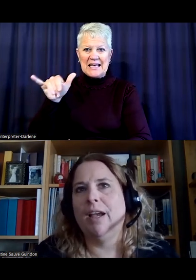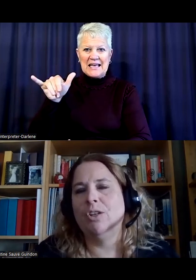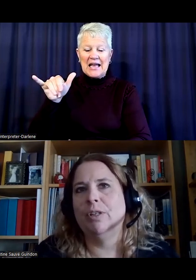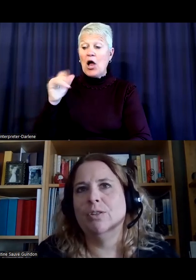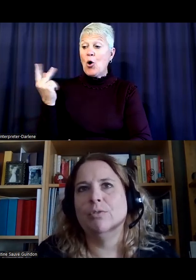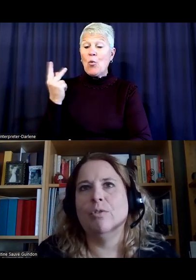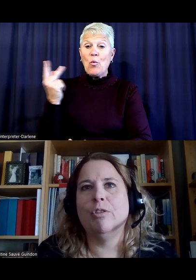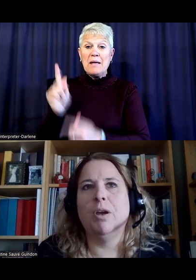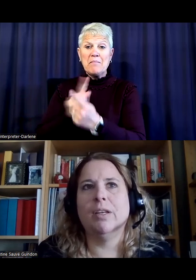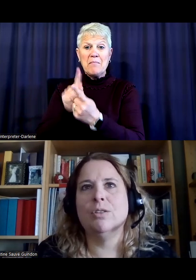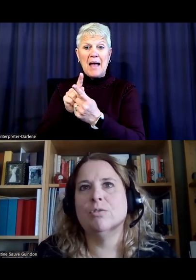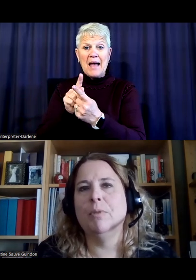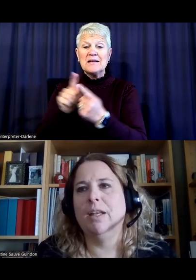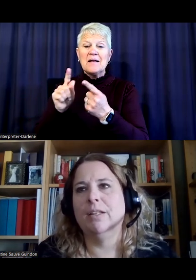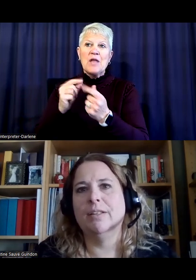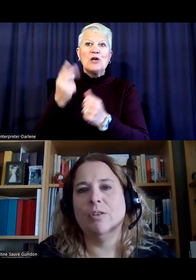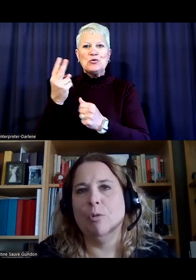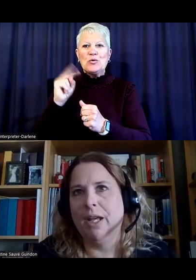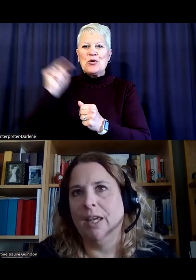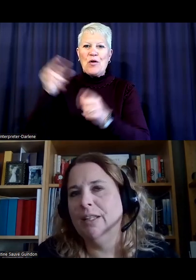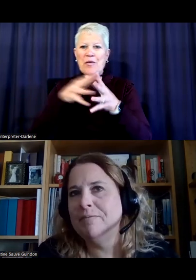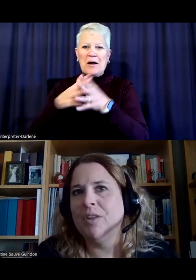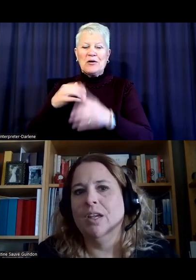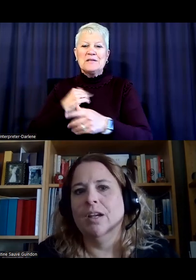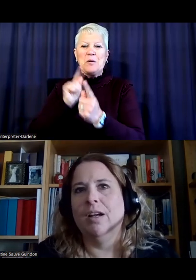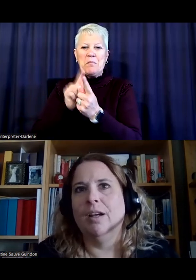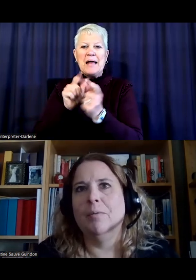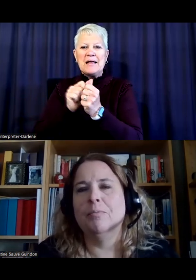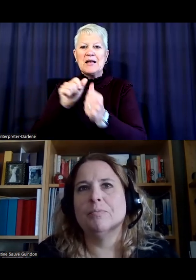met, actually, two North Americans who met in Copenhagen.